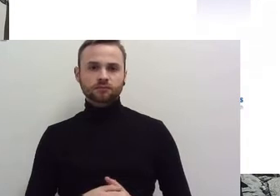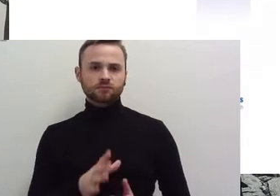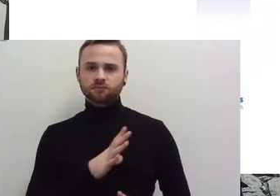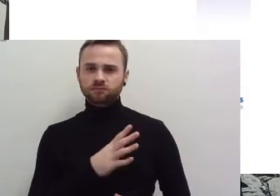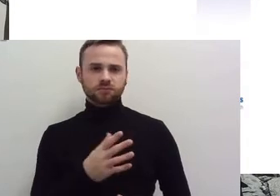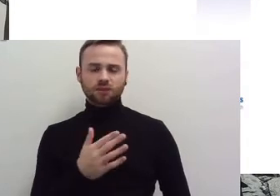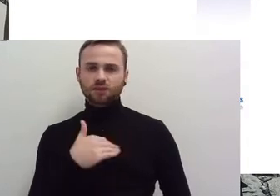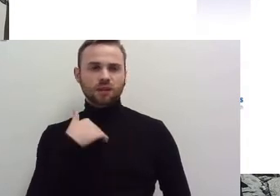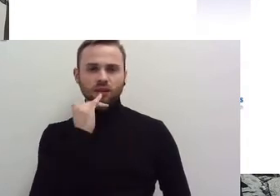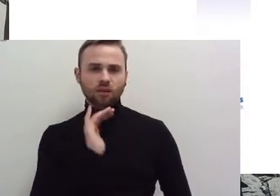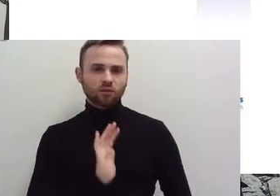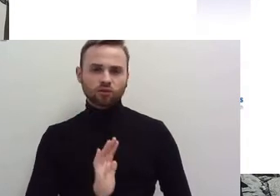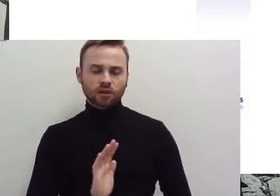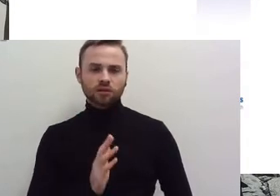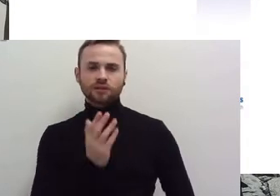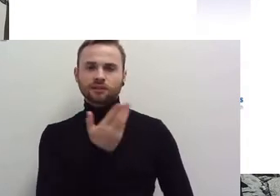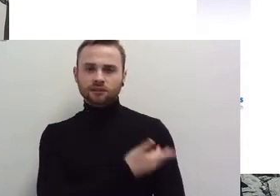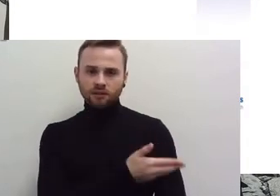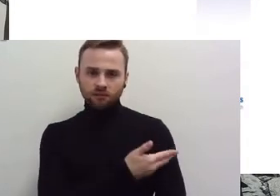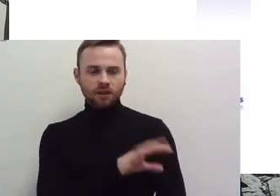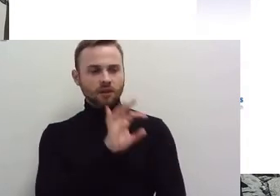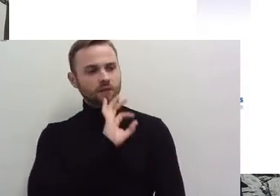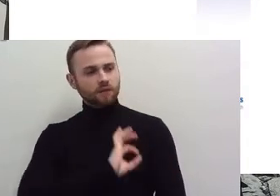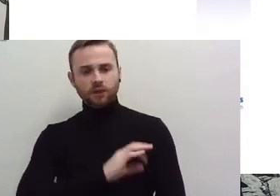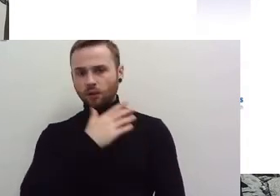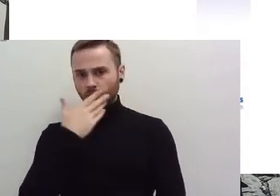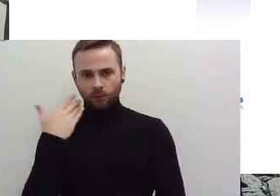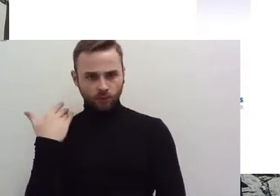strong. And yes, as you can see there,